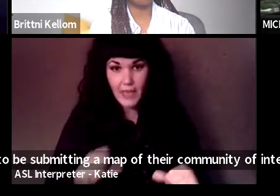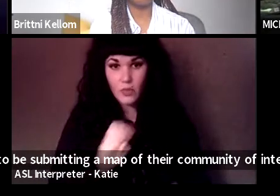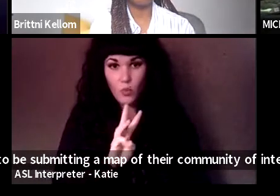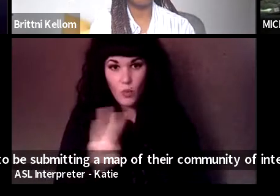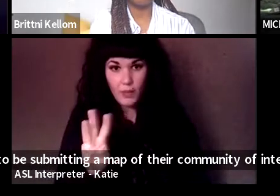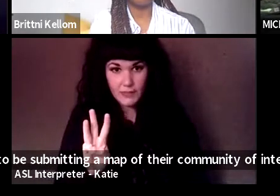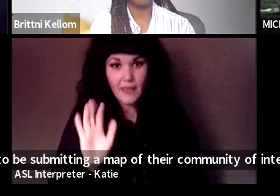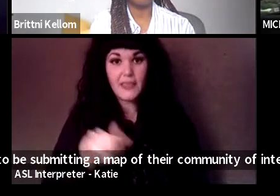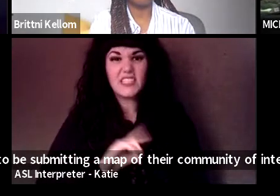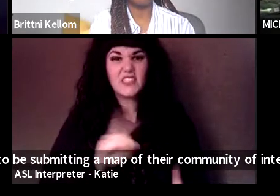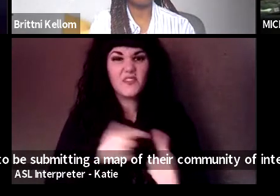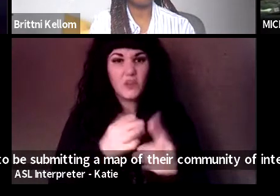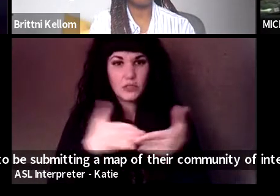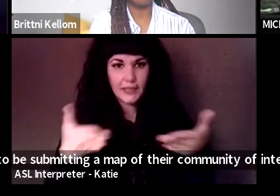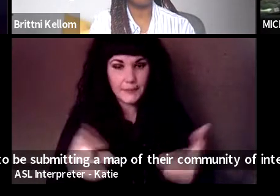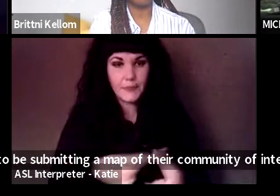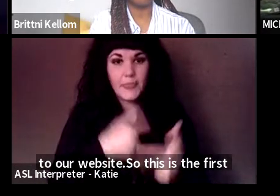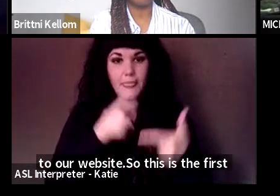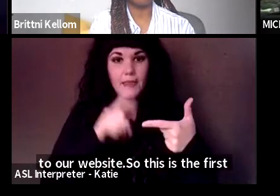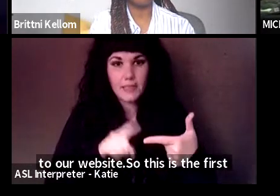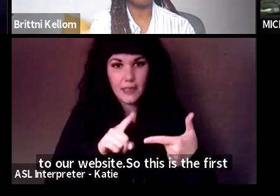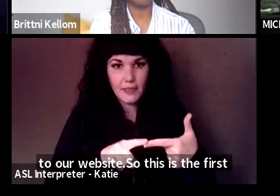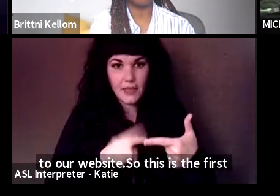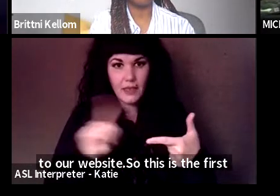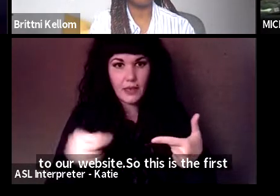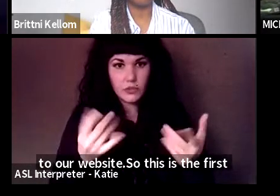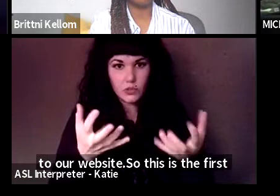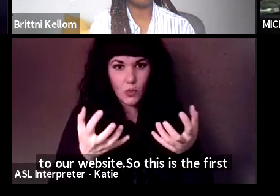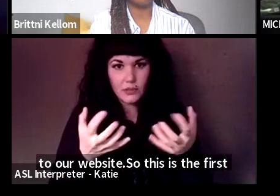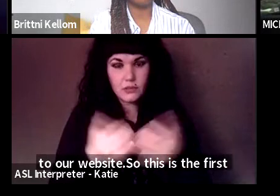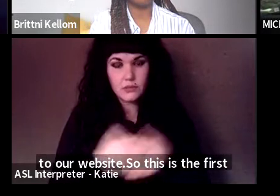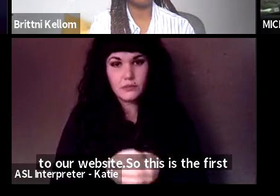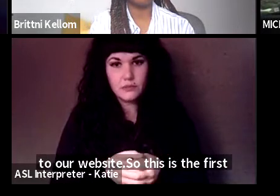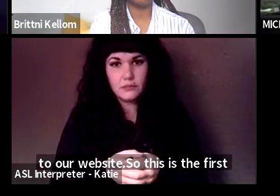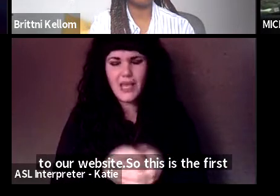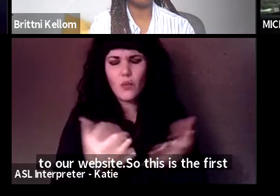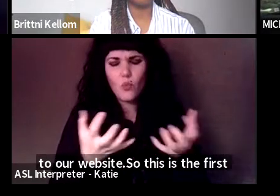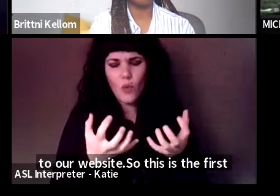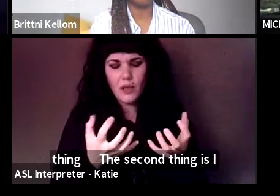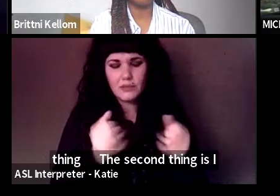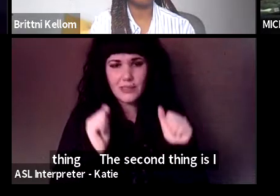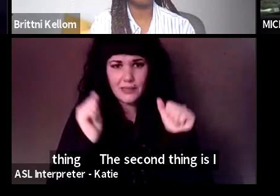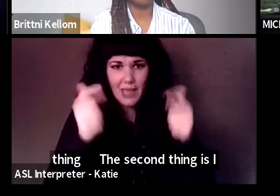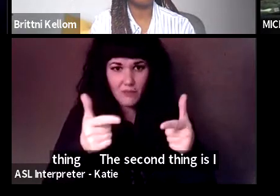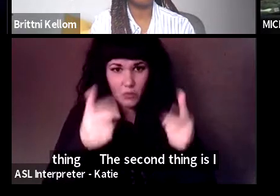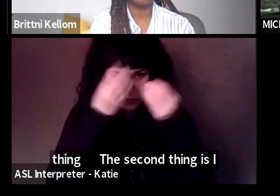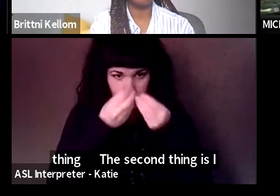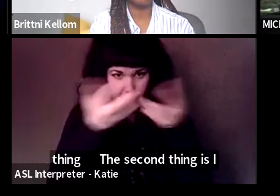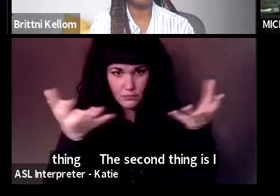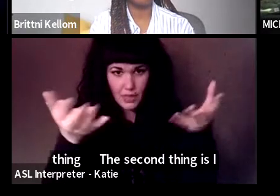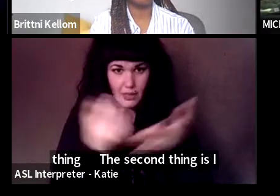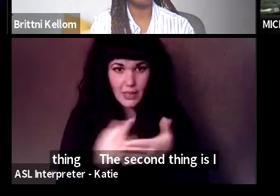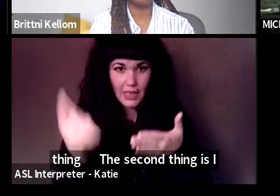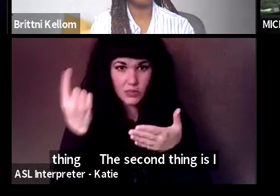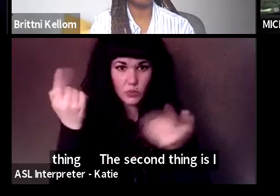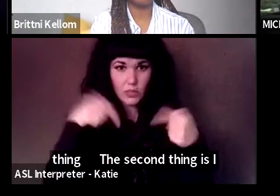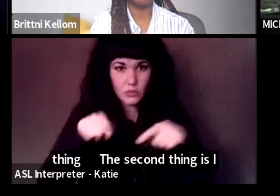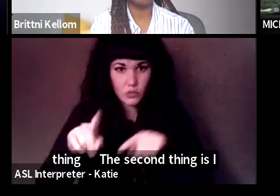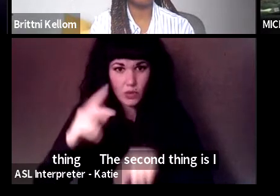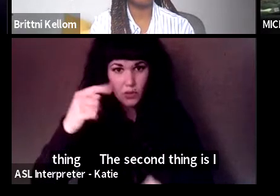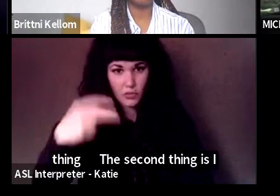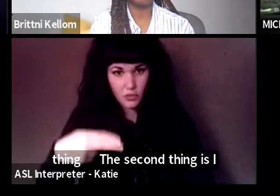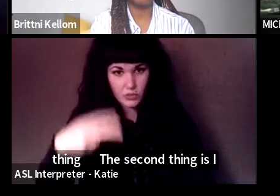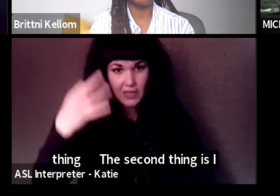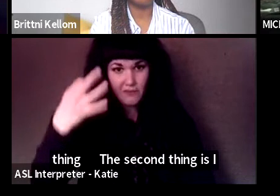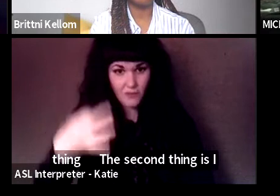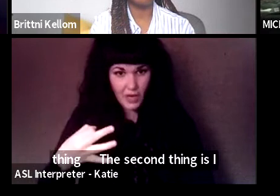thing. The second thing is I just want everyone to know that last week at our Thursday and